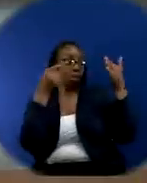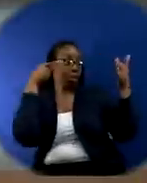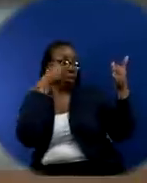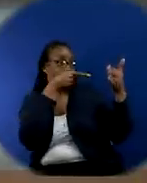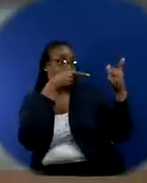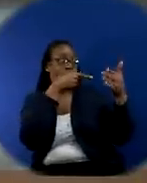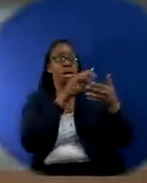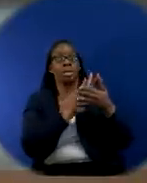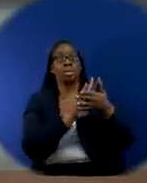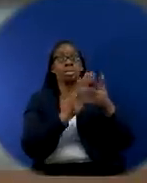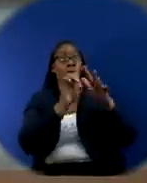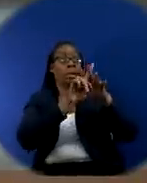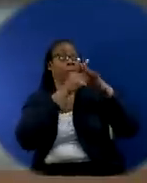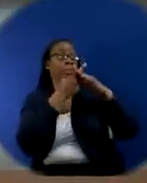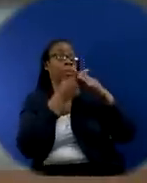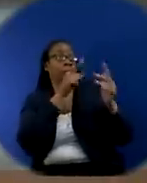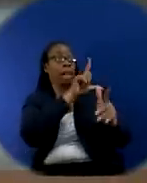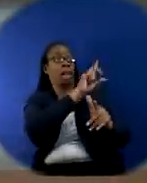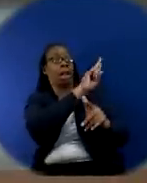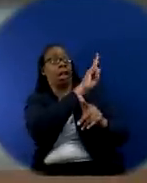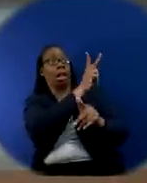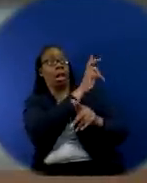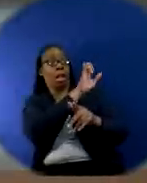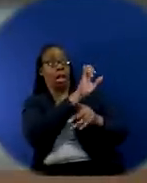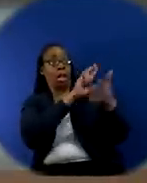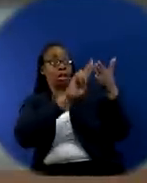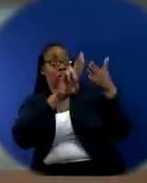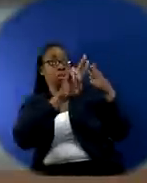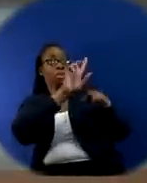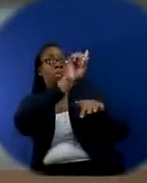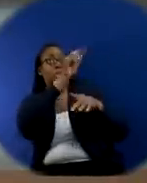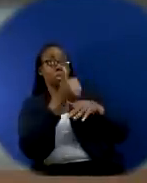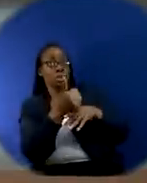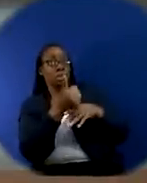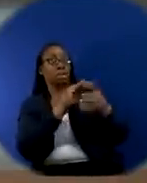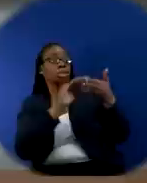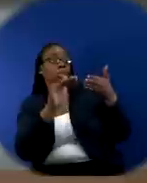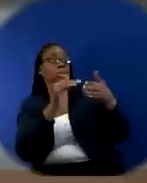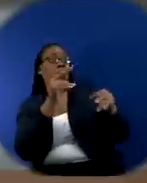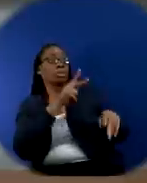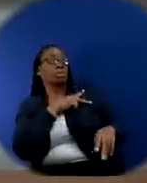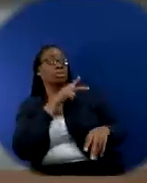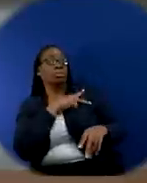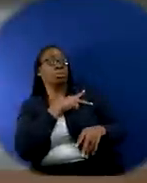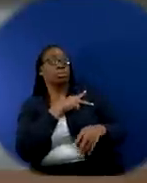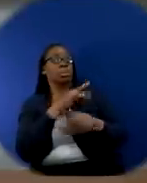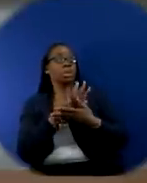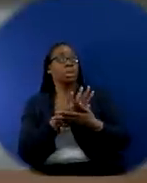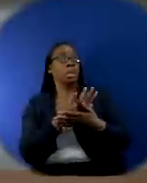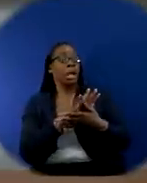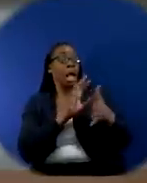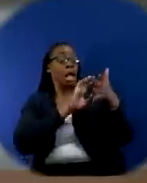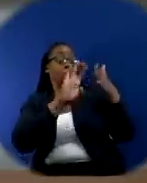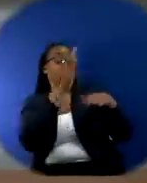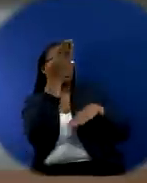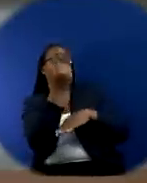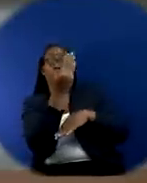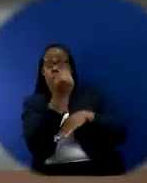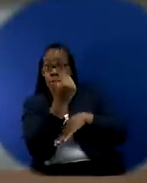chapter 15 with the prodigal son. We moved to chapter 10 with the good Samaritan. Now let's look at chapter 14.